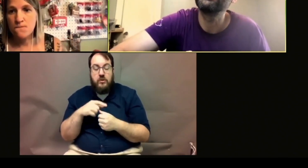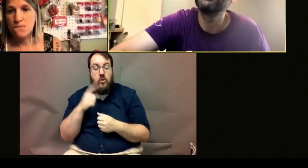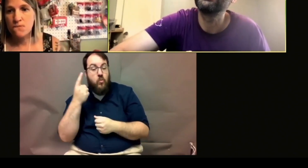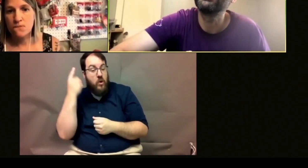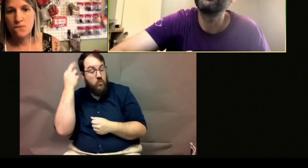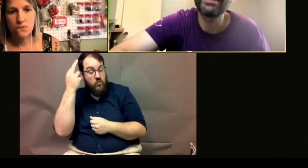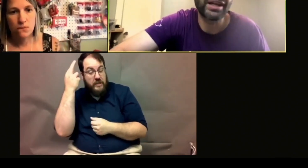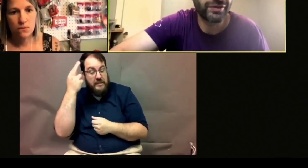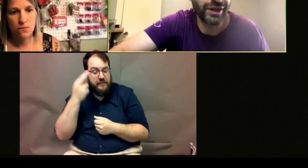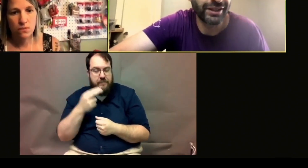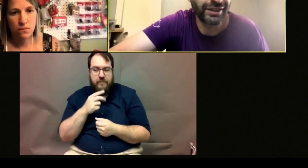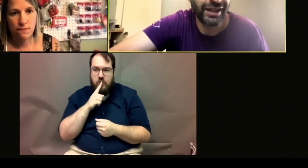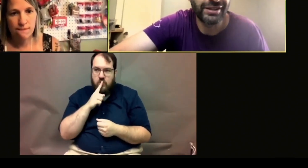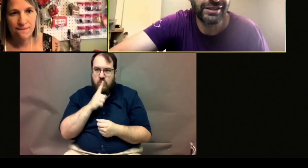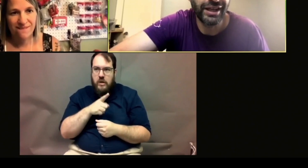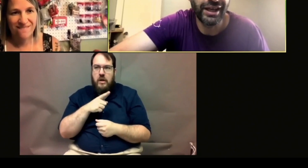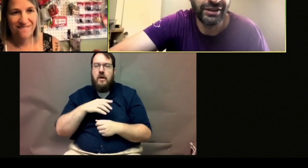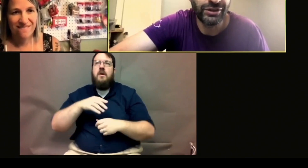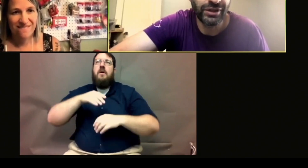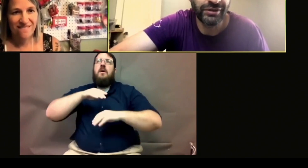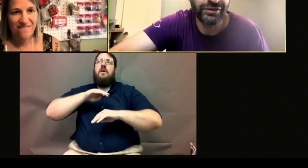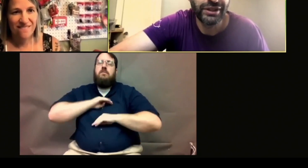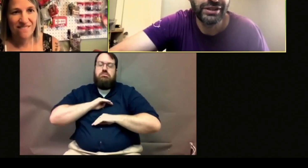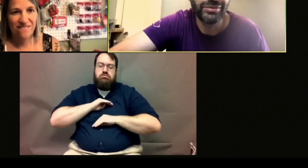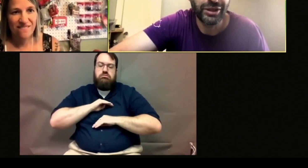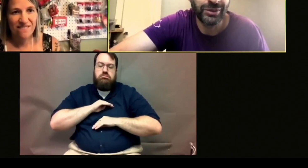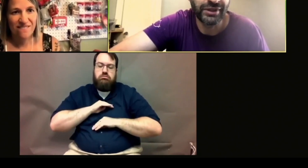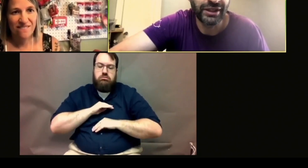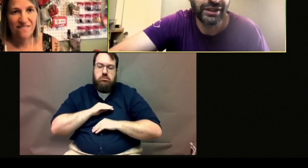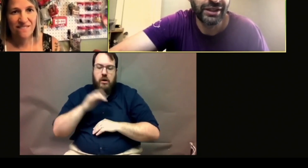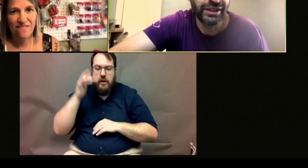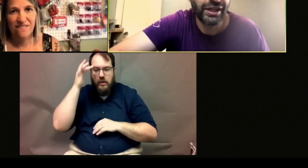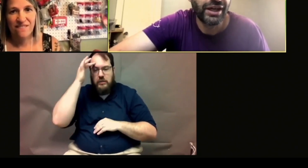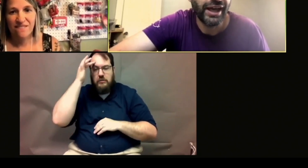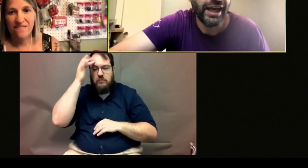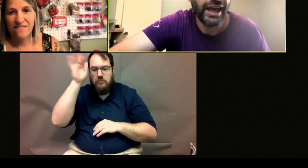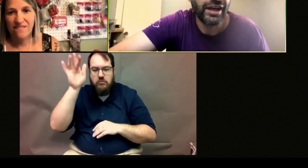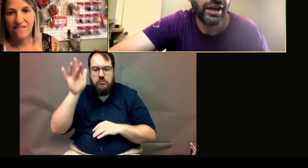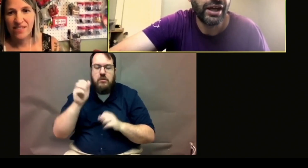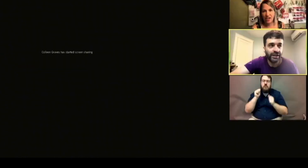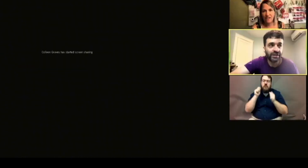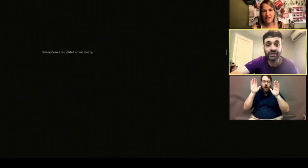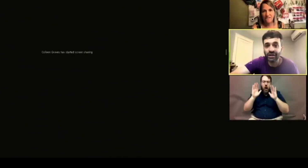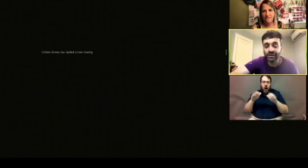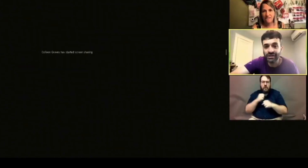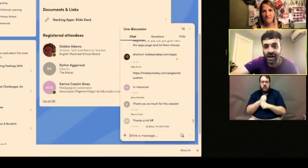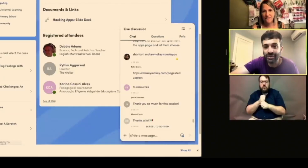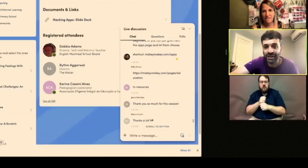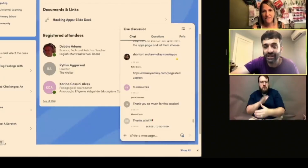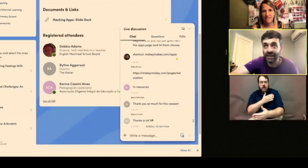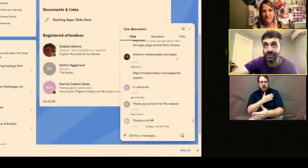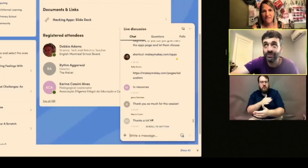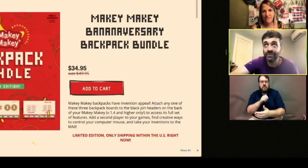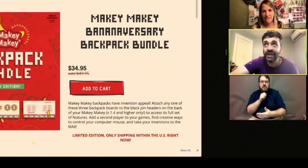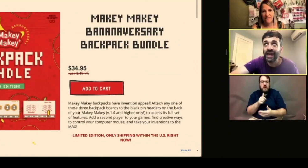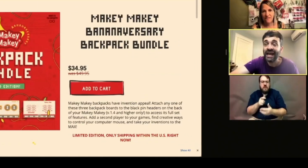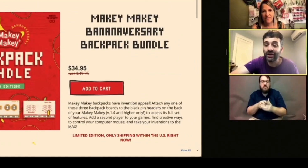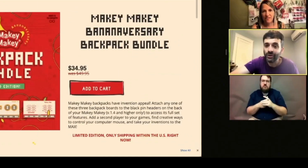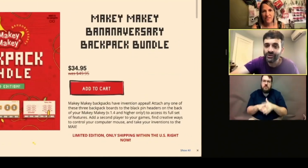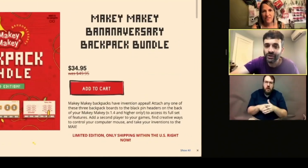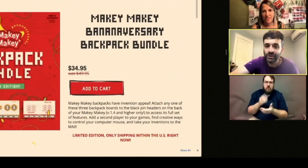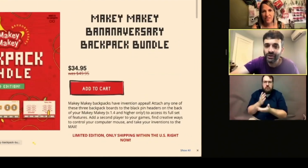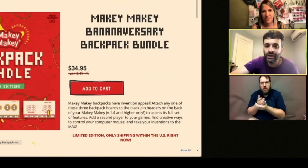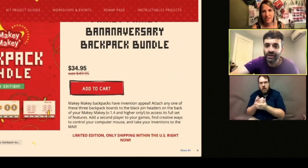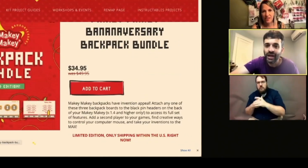that it's very satisfying and intuitive to make music. It doesn't start and stop like a game.